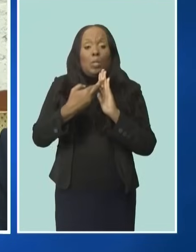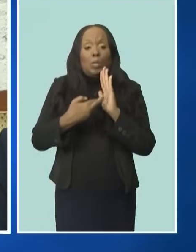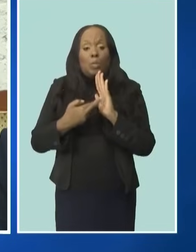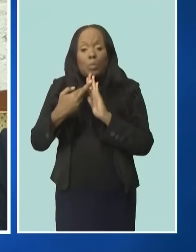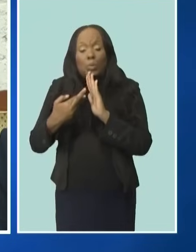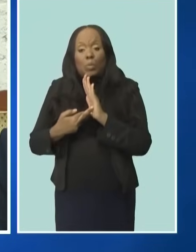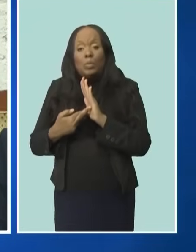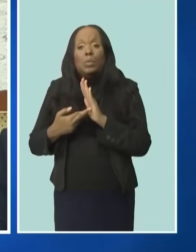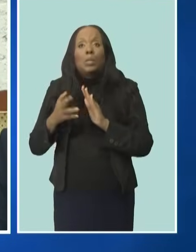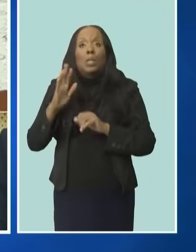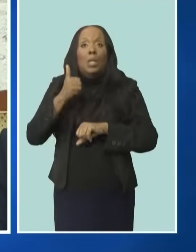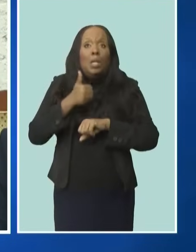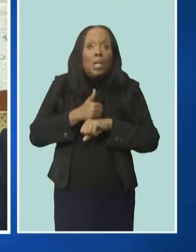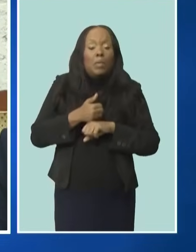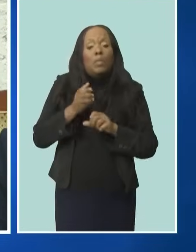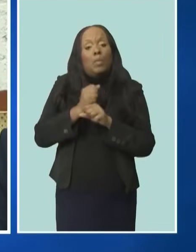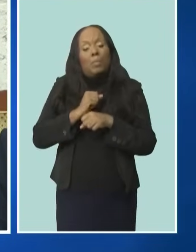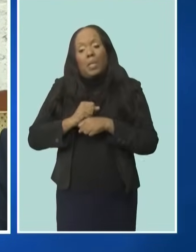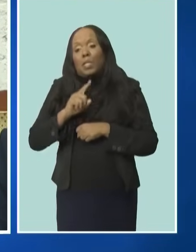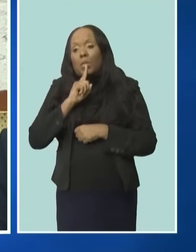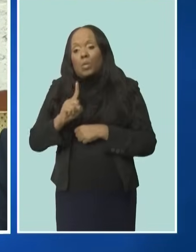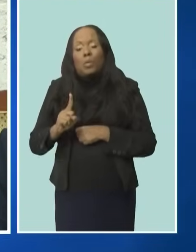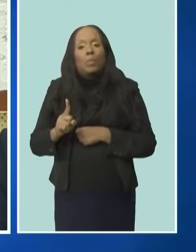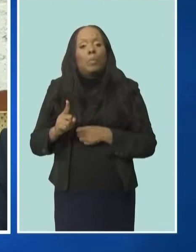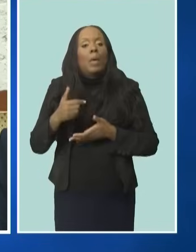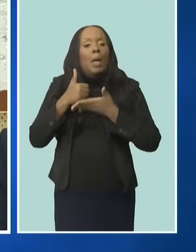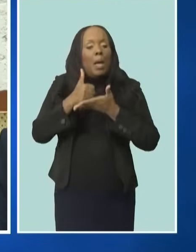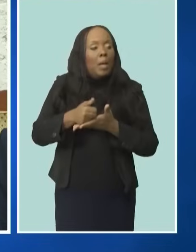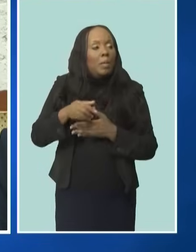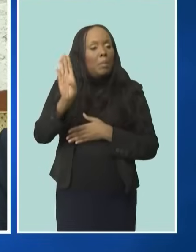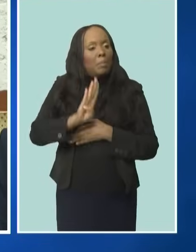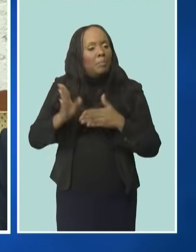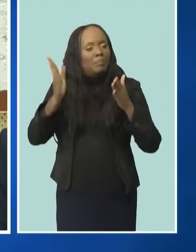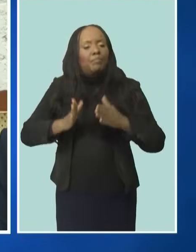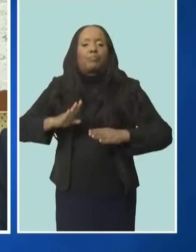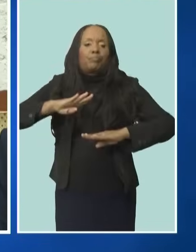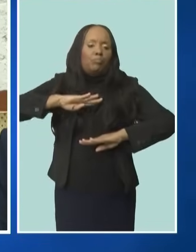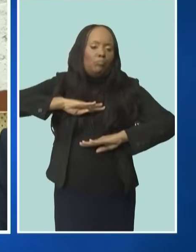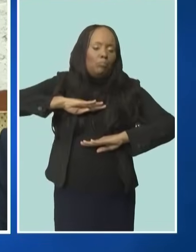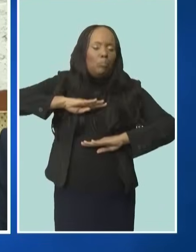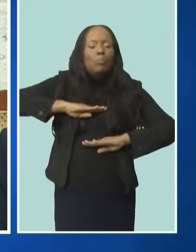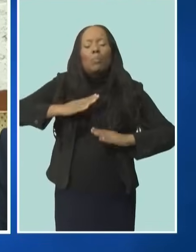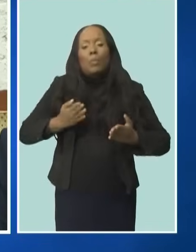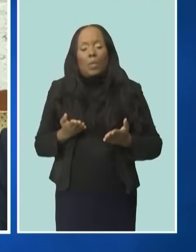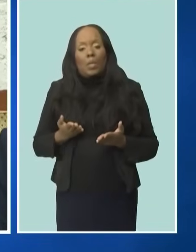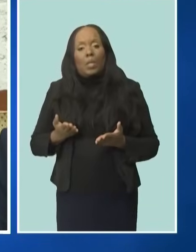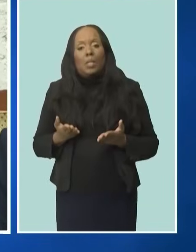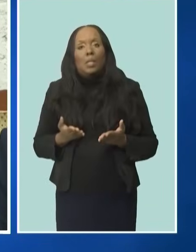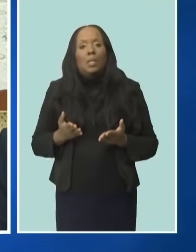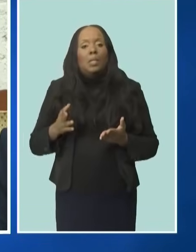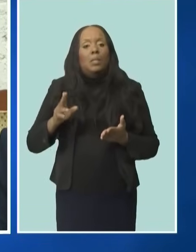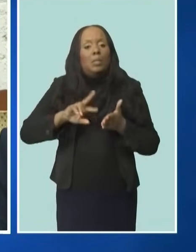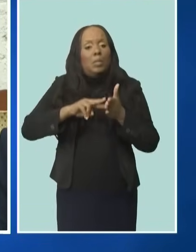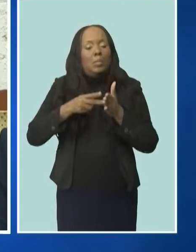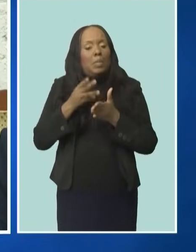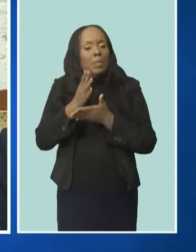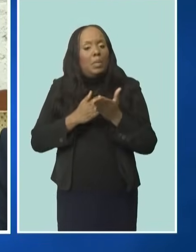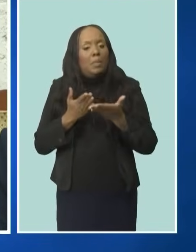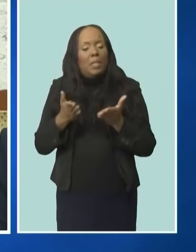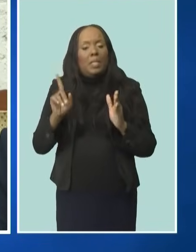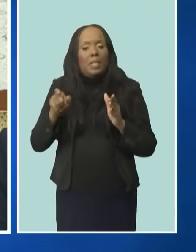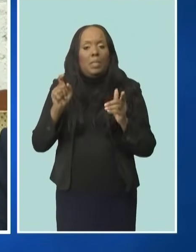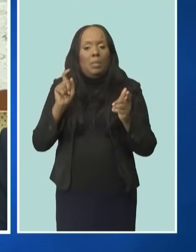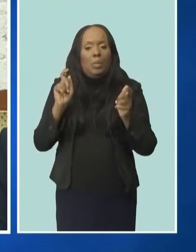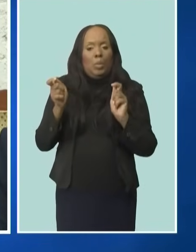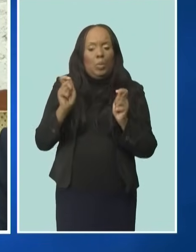supporting those relief efforts, it means that there are things that have to be adjusted in the rest of